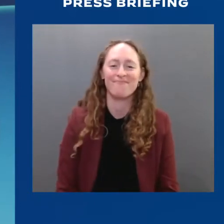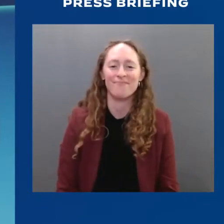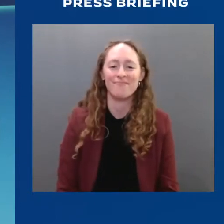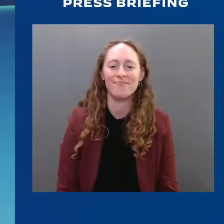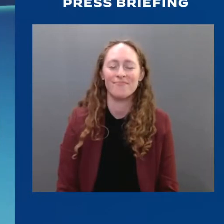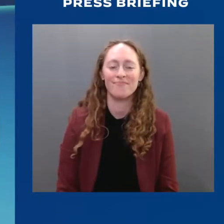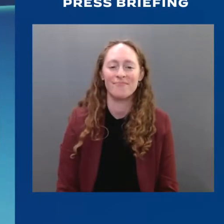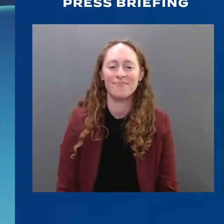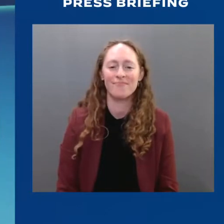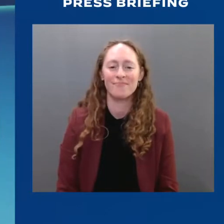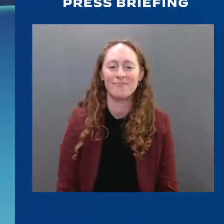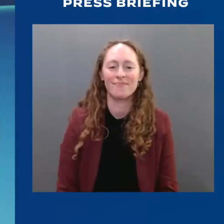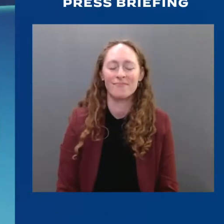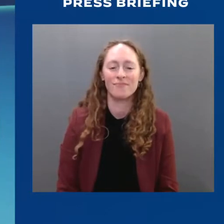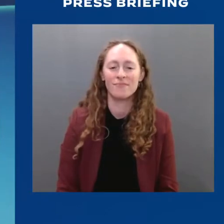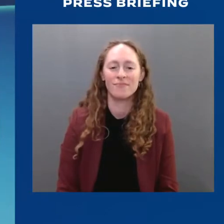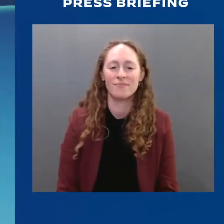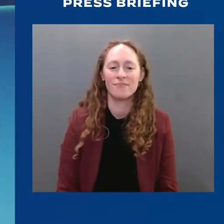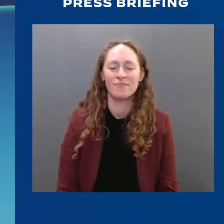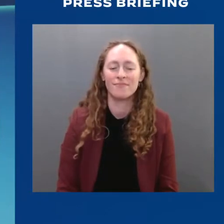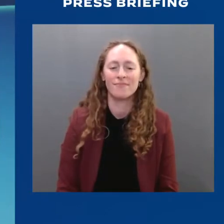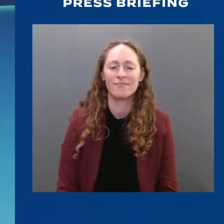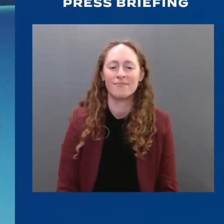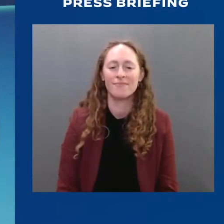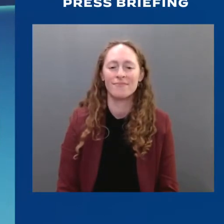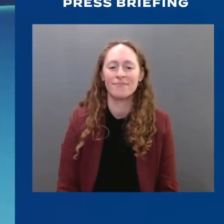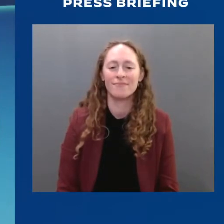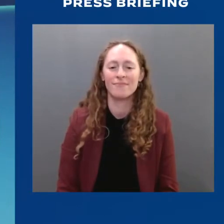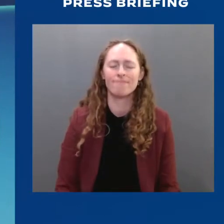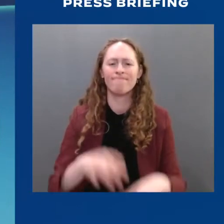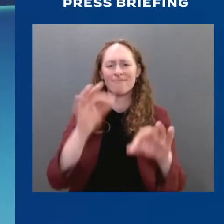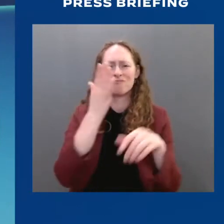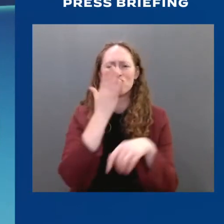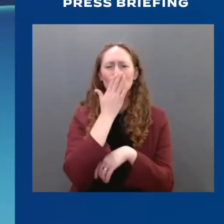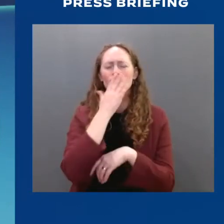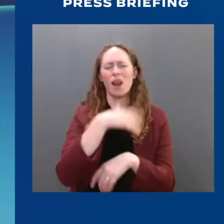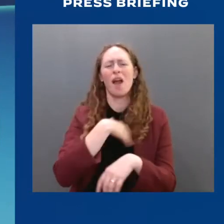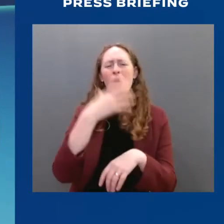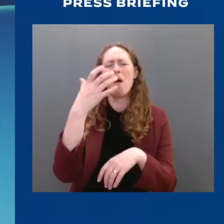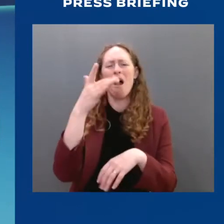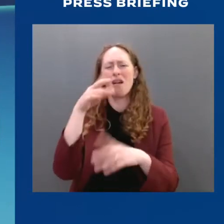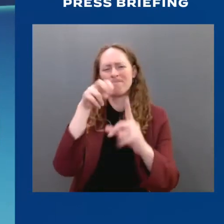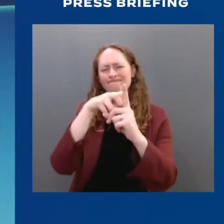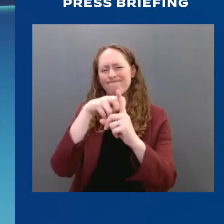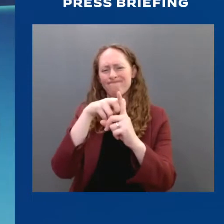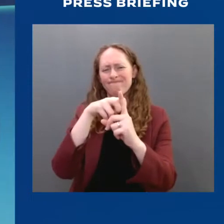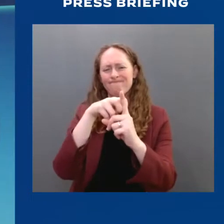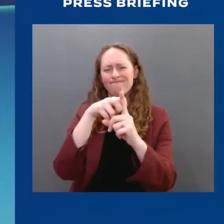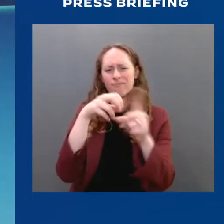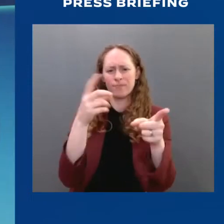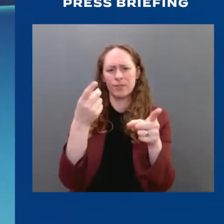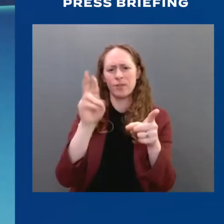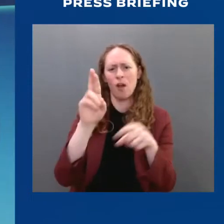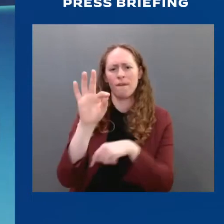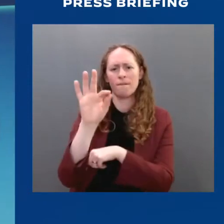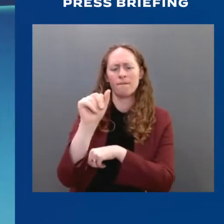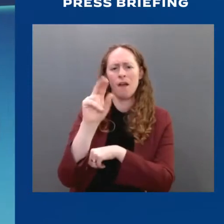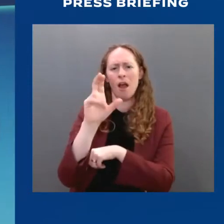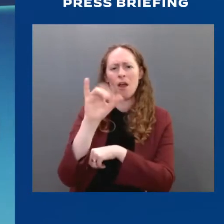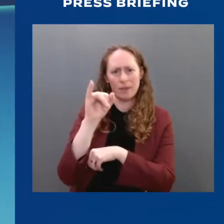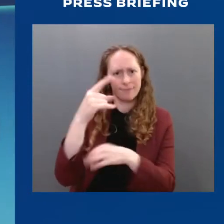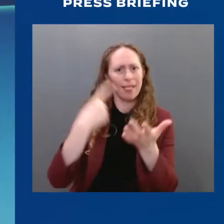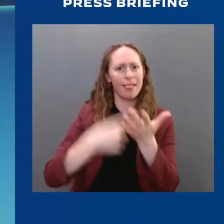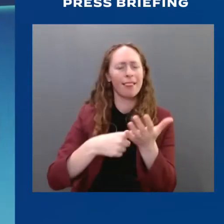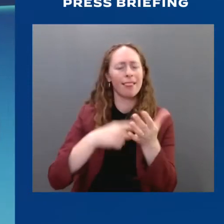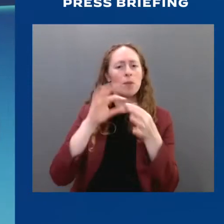there regarding waning immunity, there's been some reporting in recent days that the administration is considering expanding eligibility for